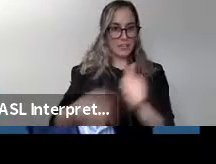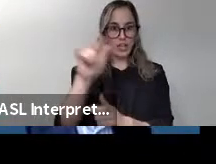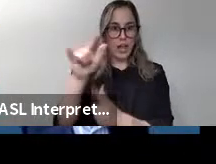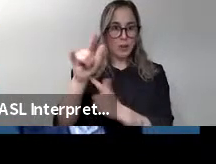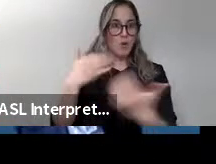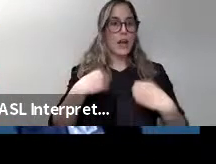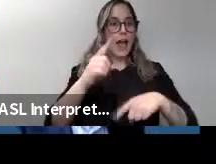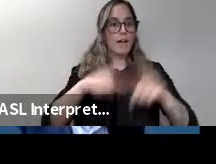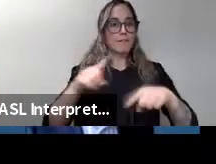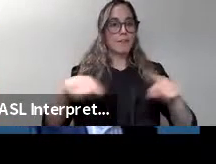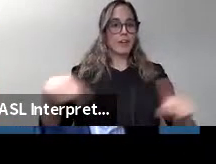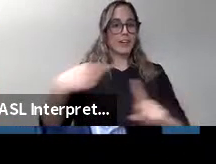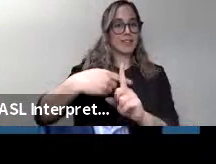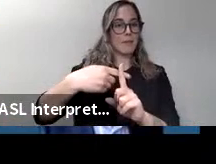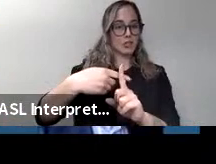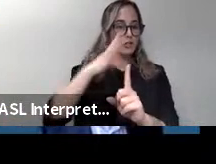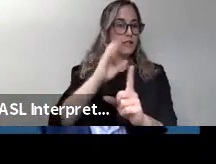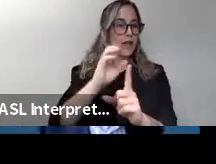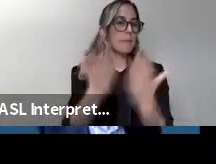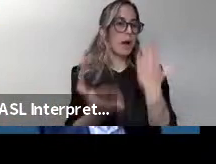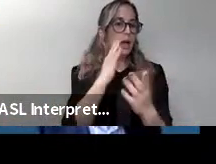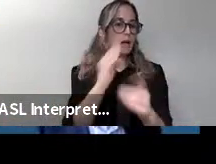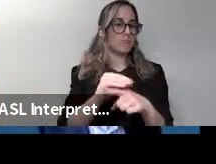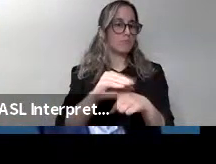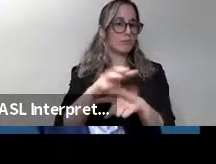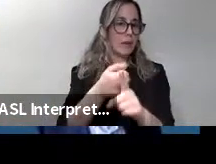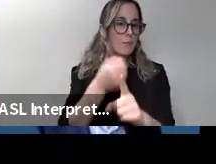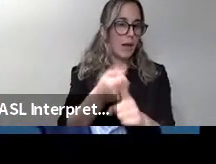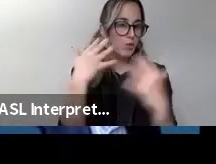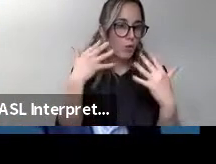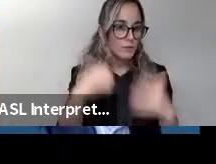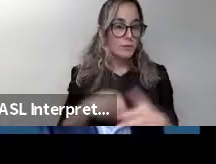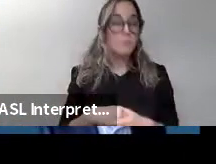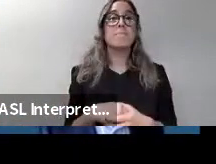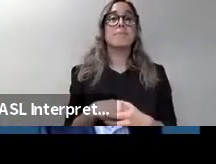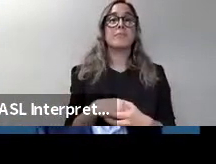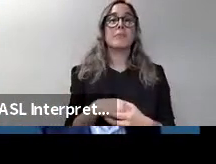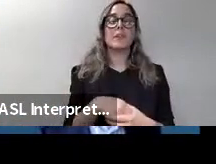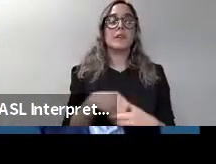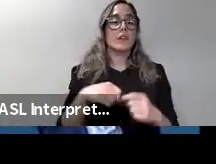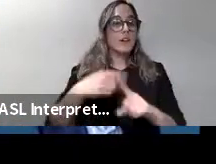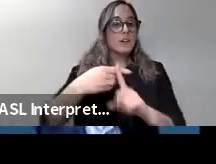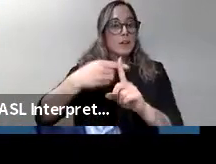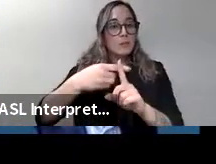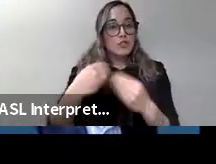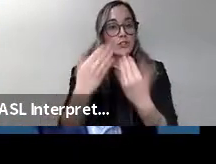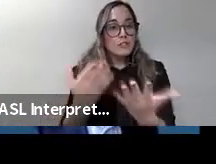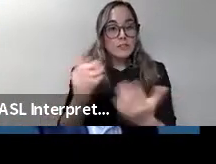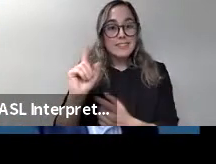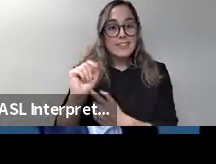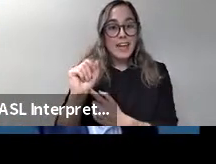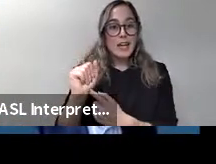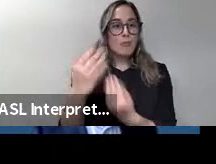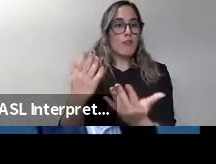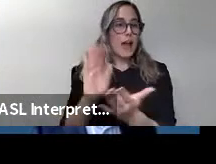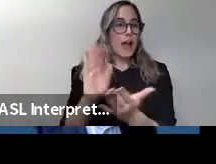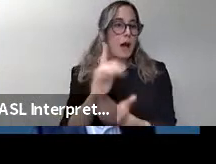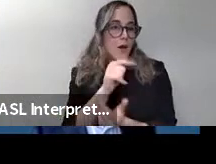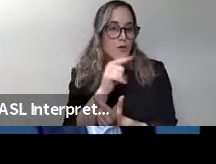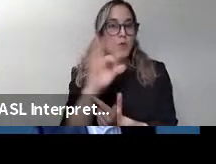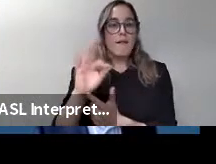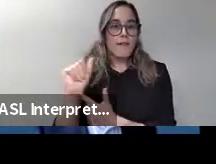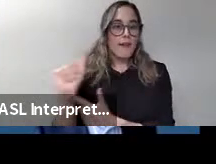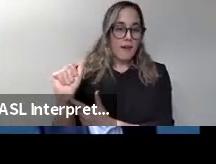Previous research indicated annoyance increased with increasing temperature. Temperature data was provided by the FAA and was based on 10-year